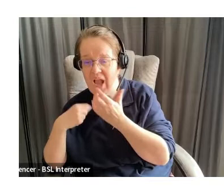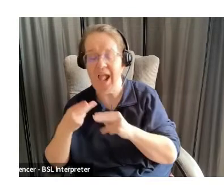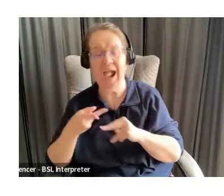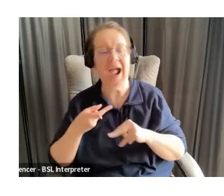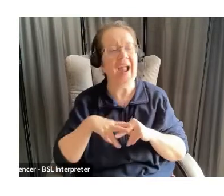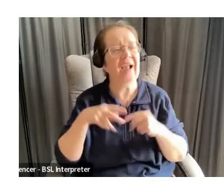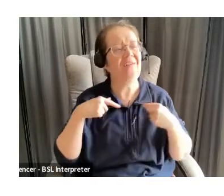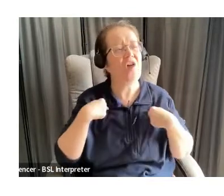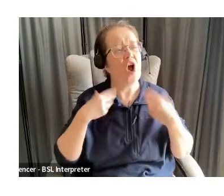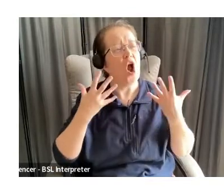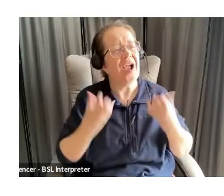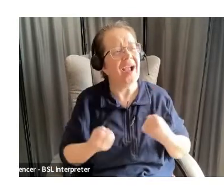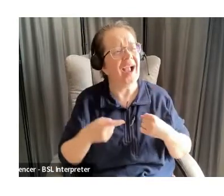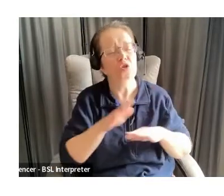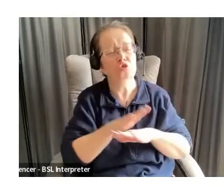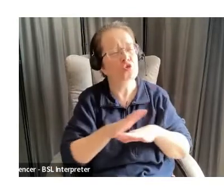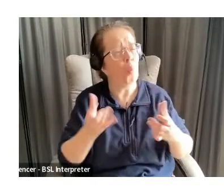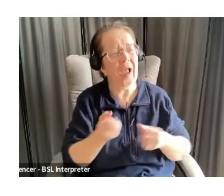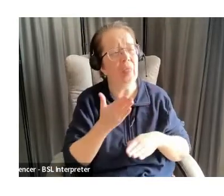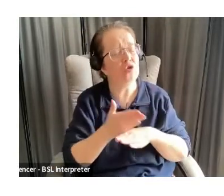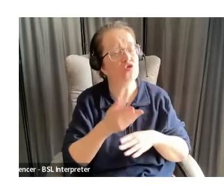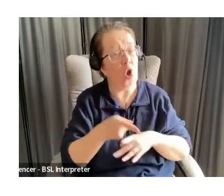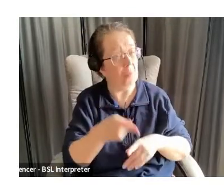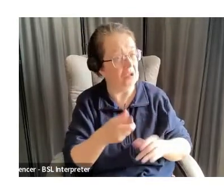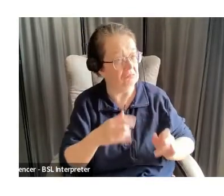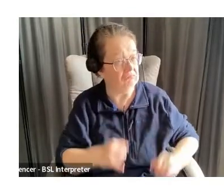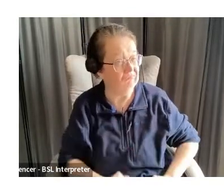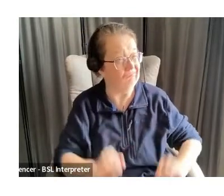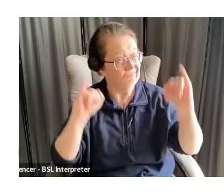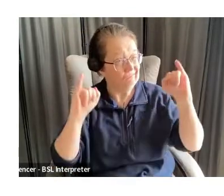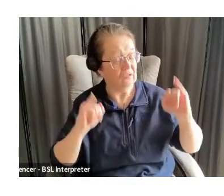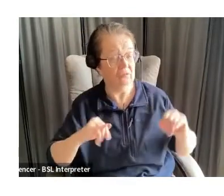this job. Someone else says mindfulness, breathing